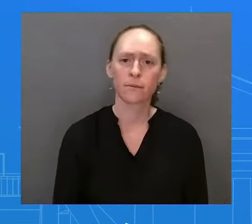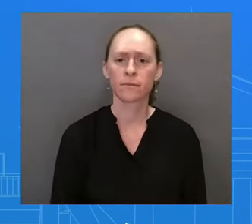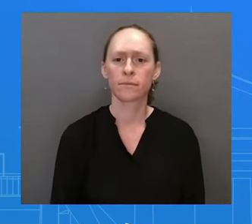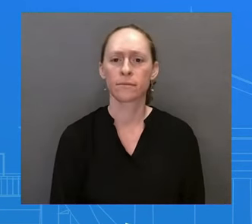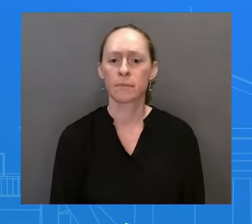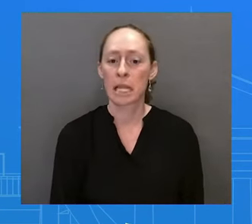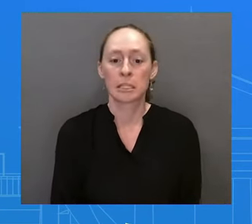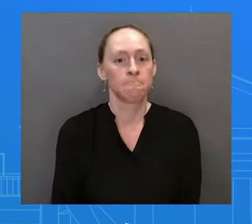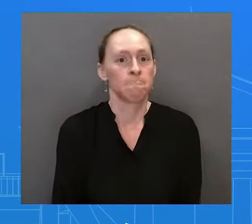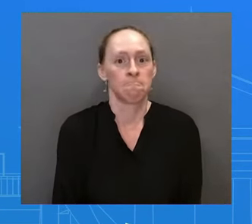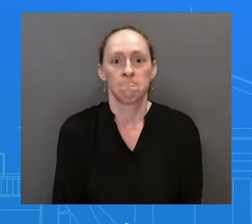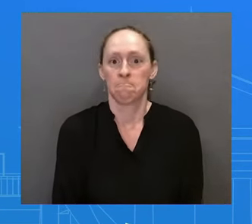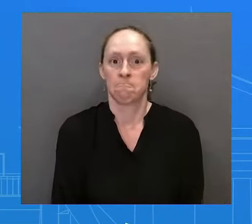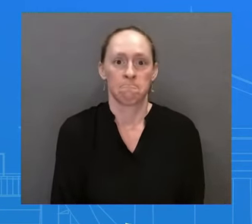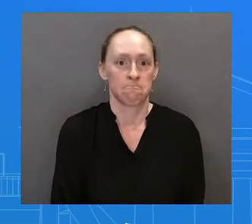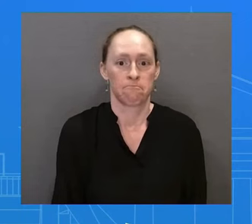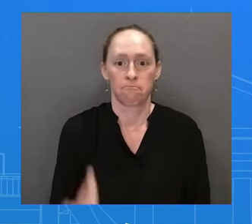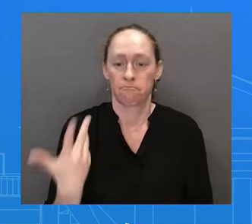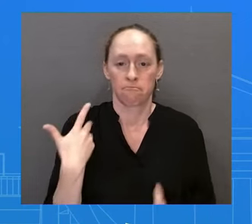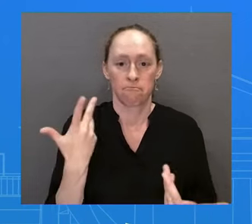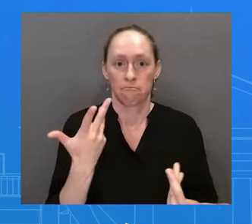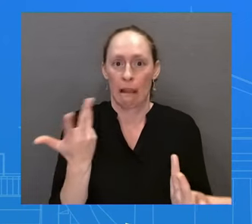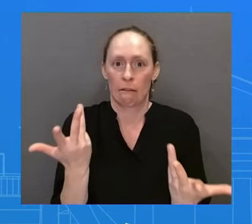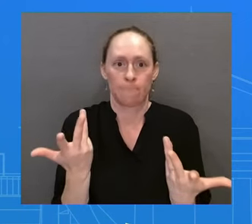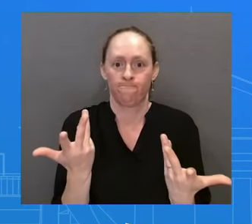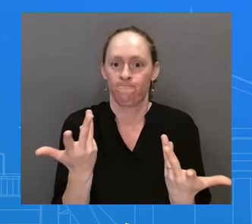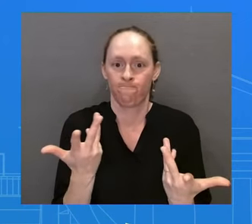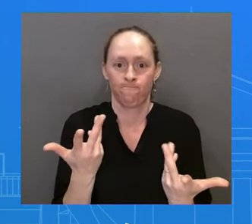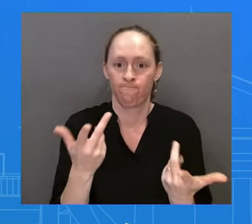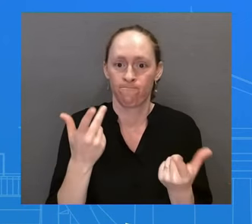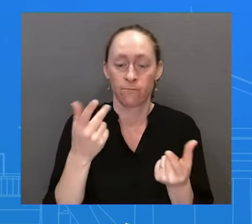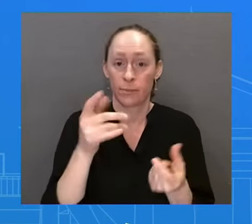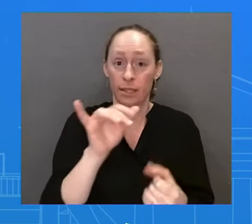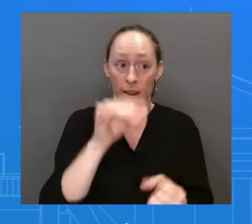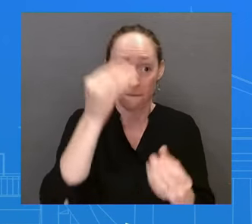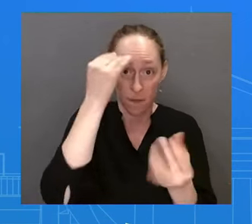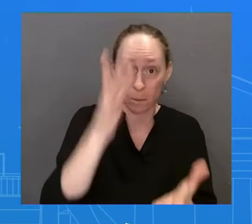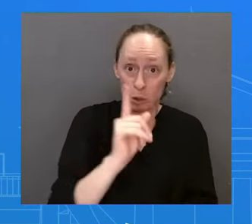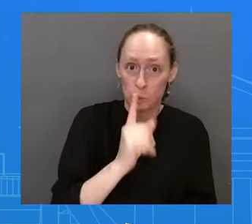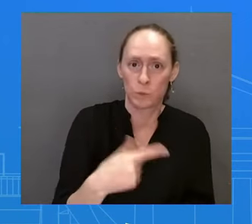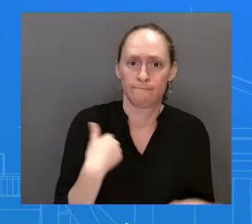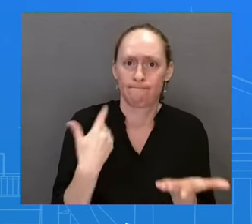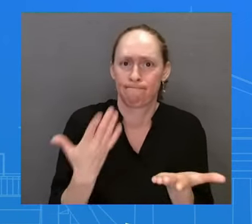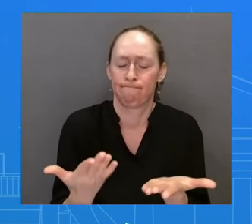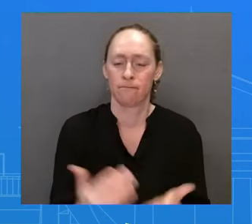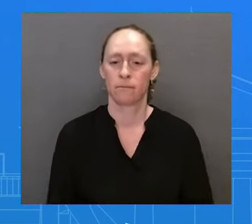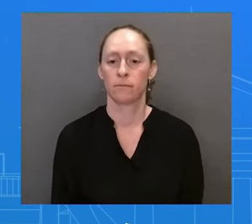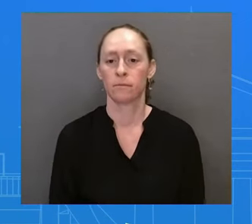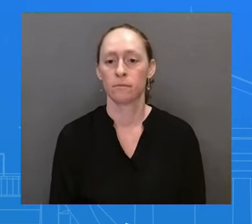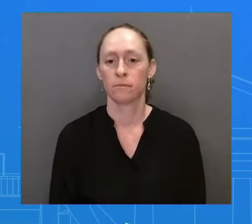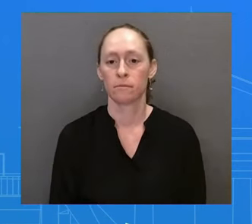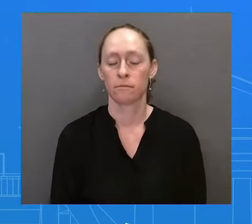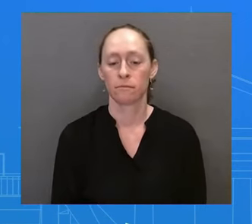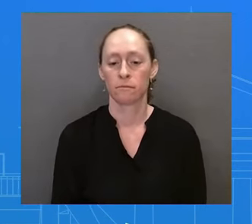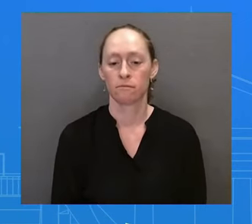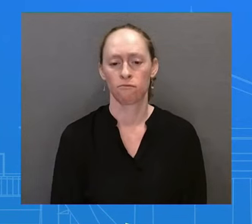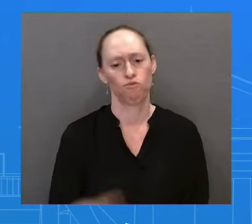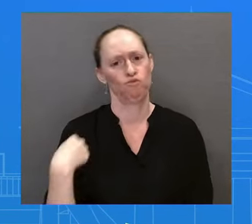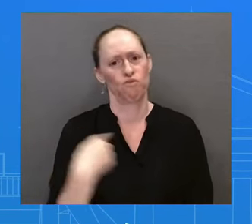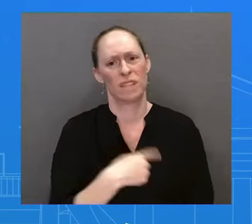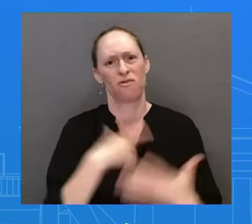of that nature, except to say we have long made clear our concerns about additional